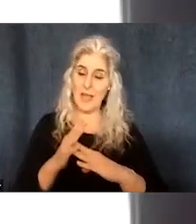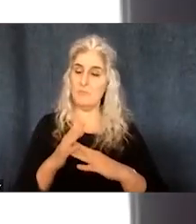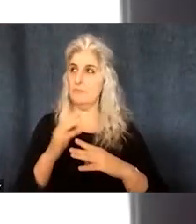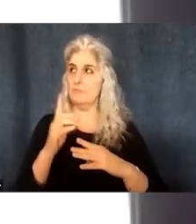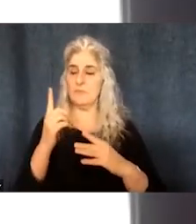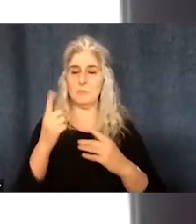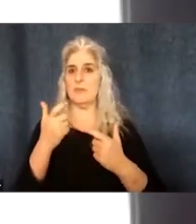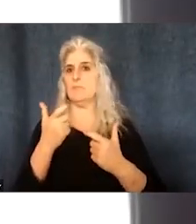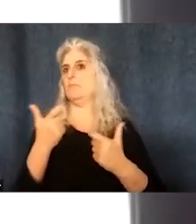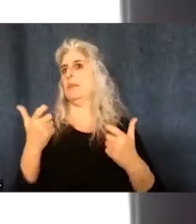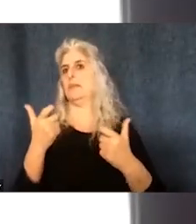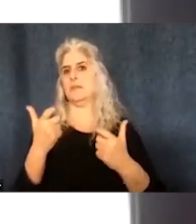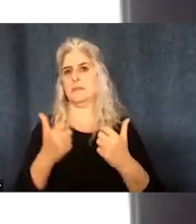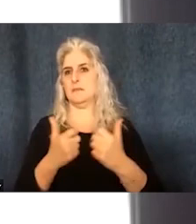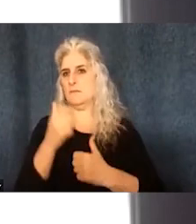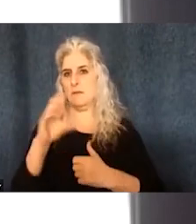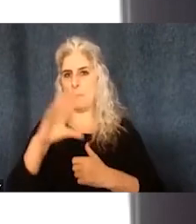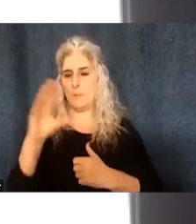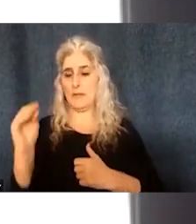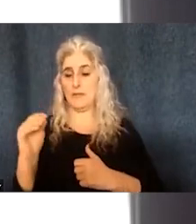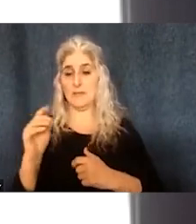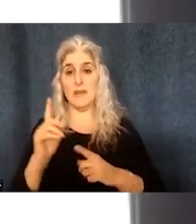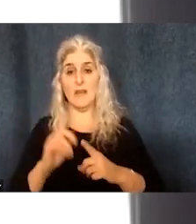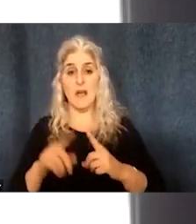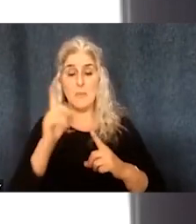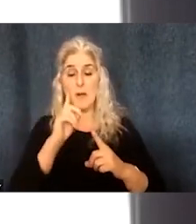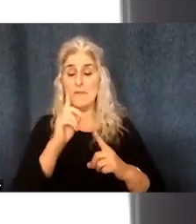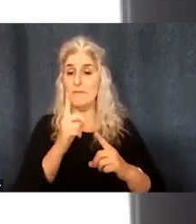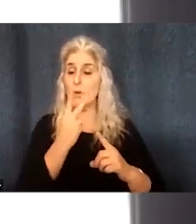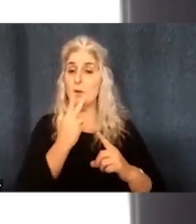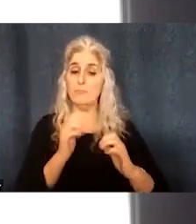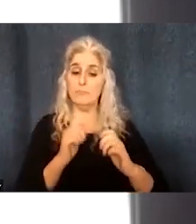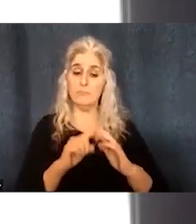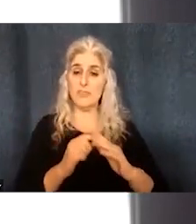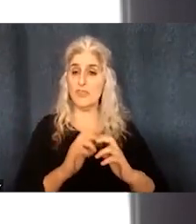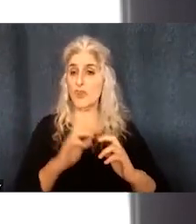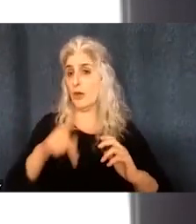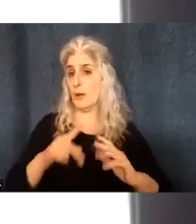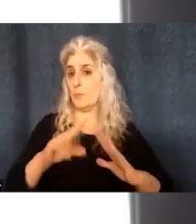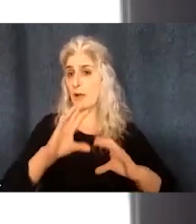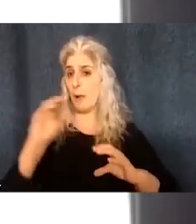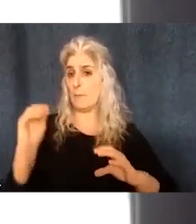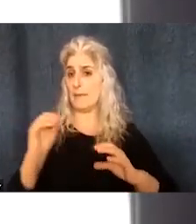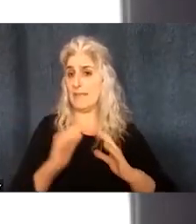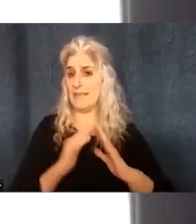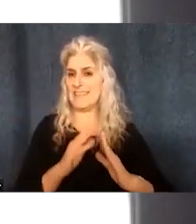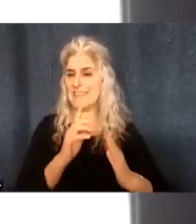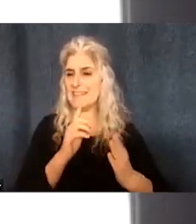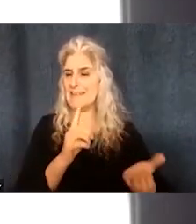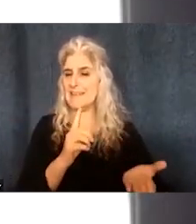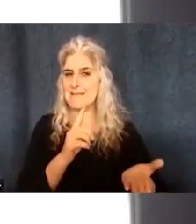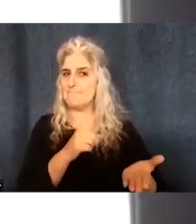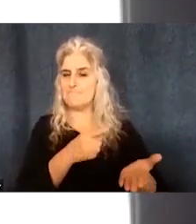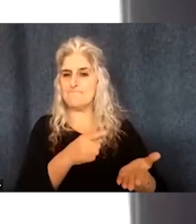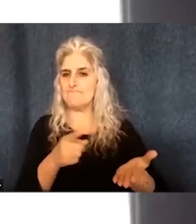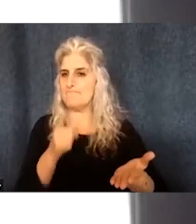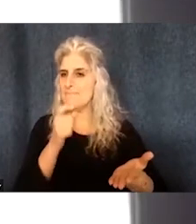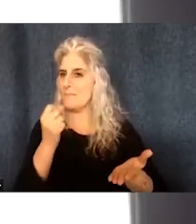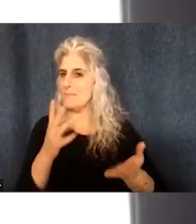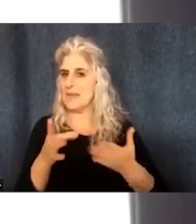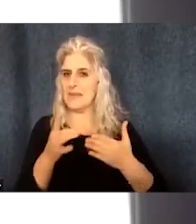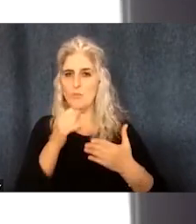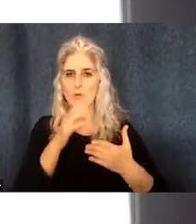companies. But for the startups, I have not analyzed why, but it's quite